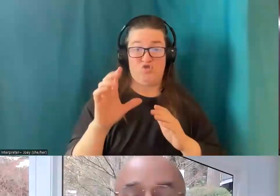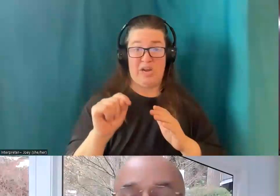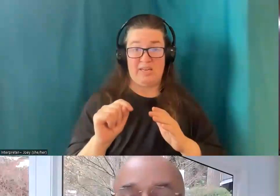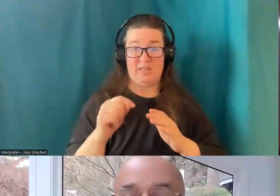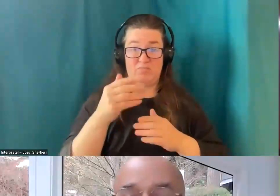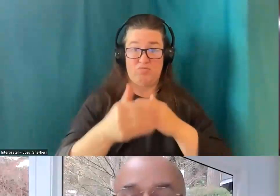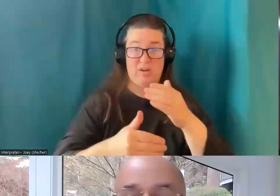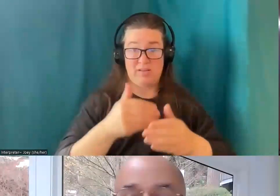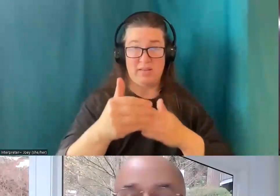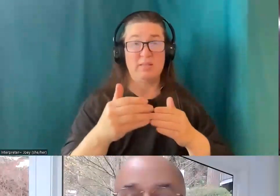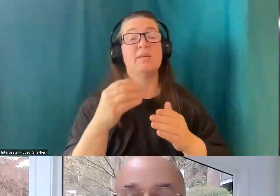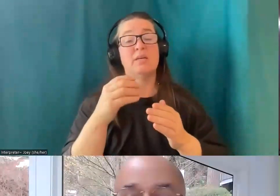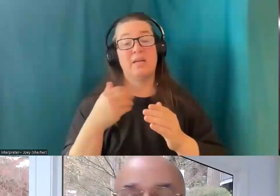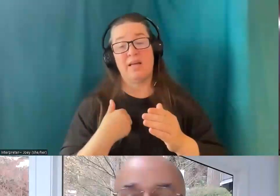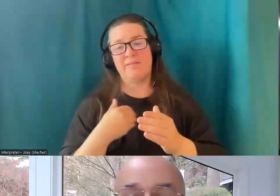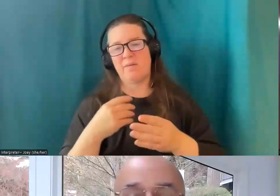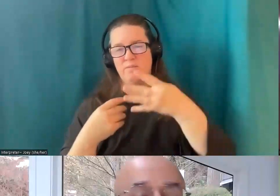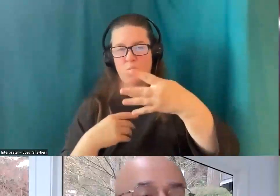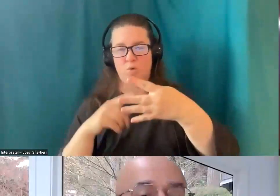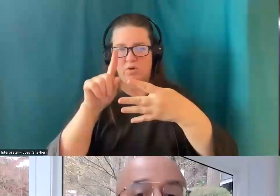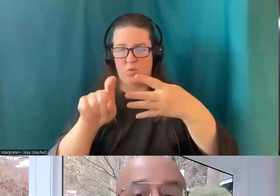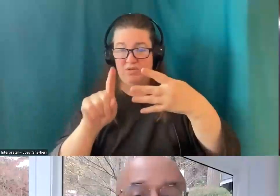be able to move forward.